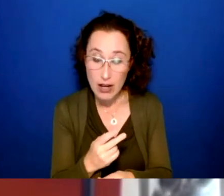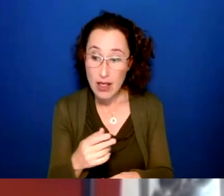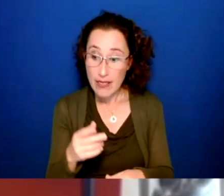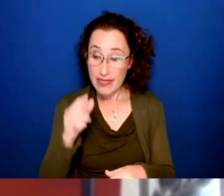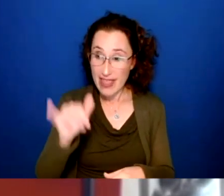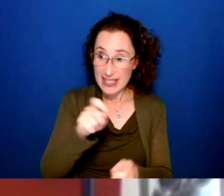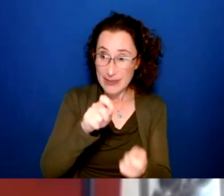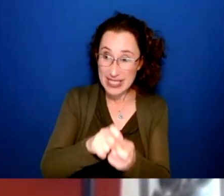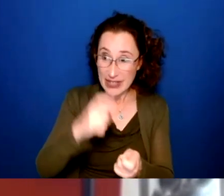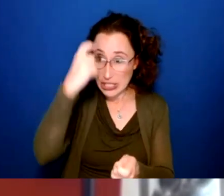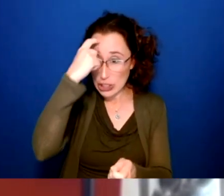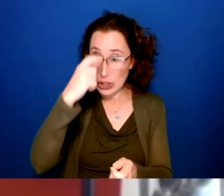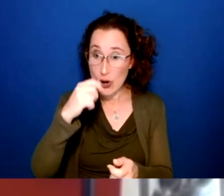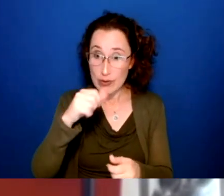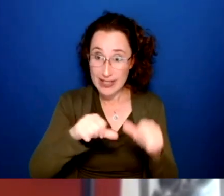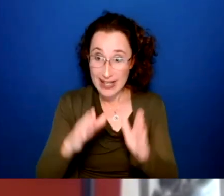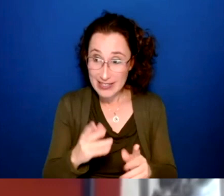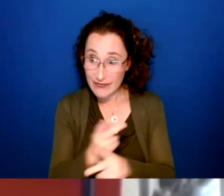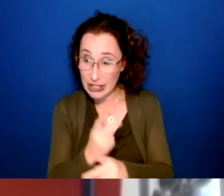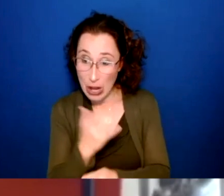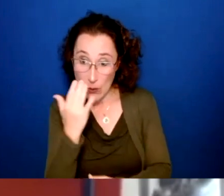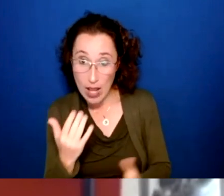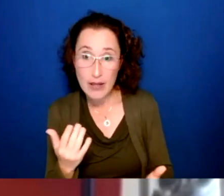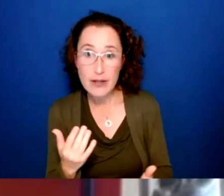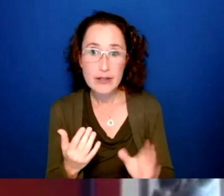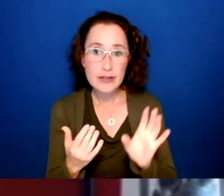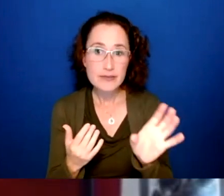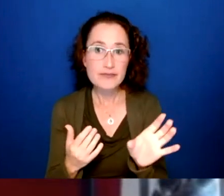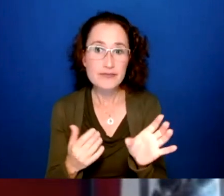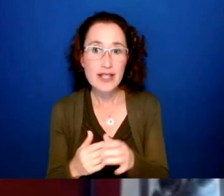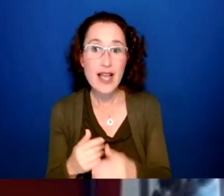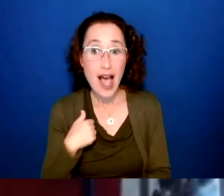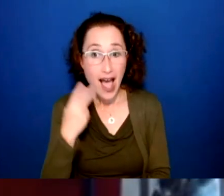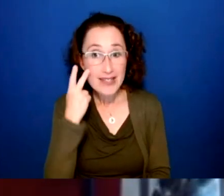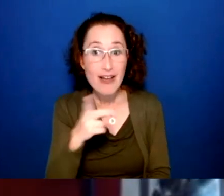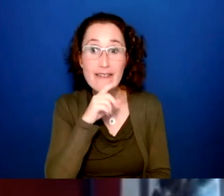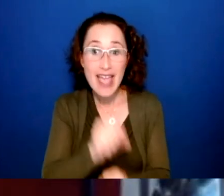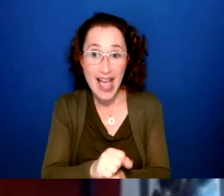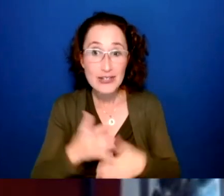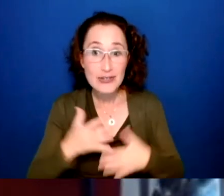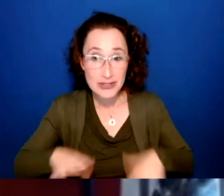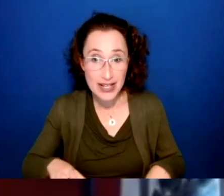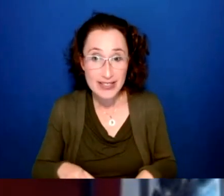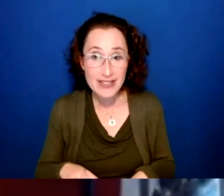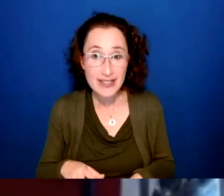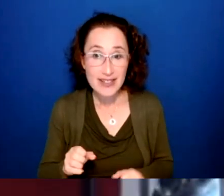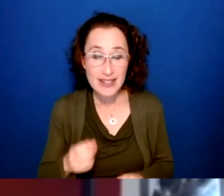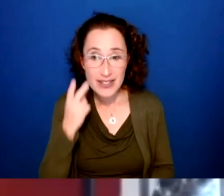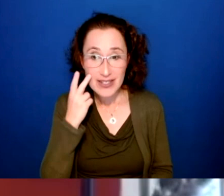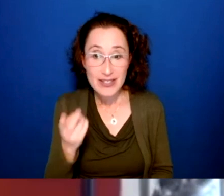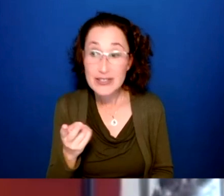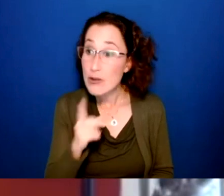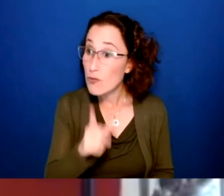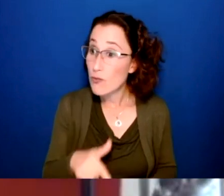actually, this is, I think, I hope I have this for you. Yeah, I actually got to go and see the actual dress, which as you can see in